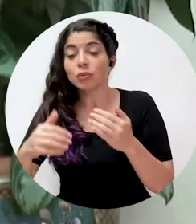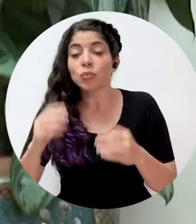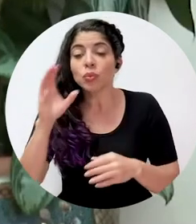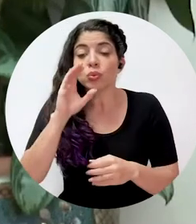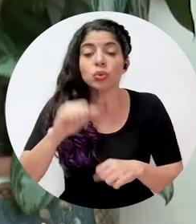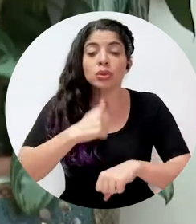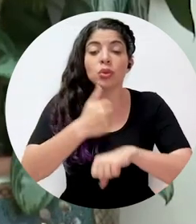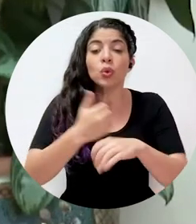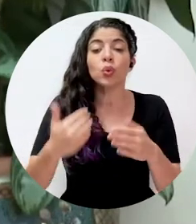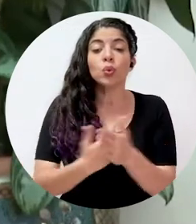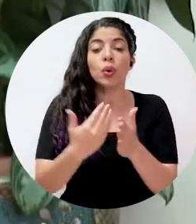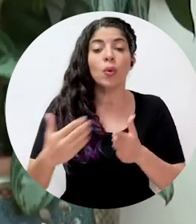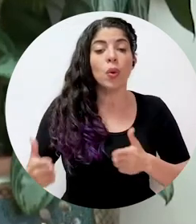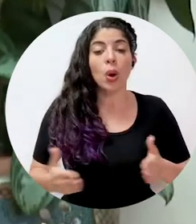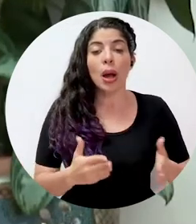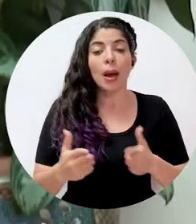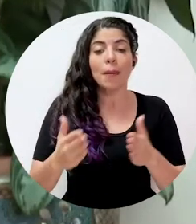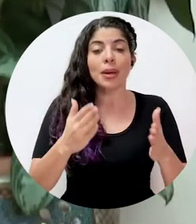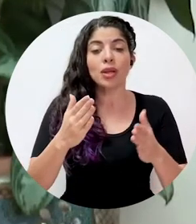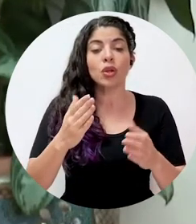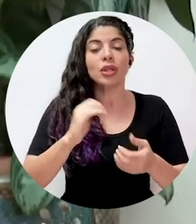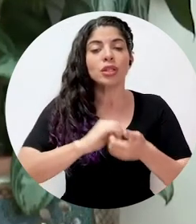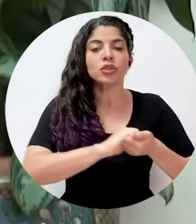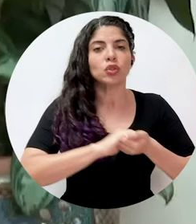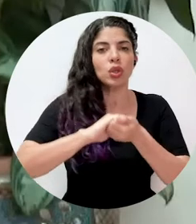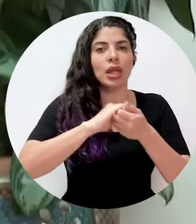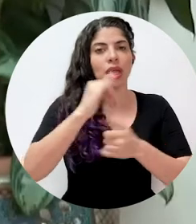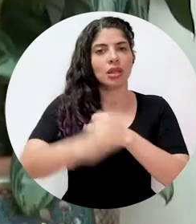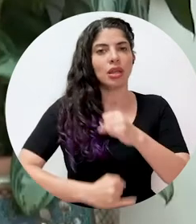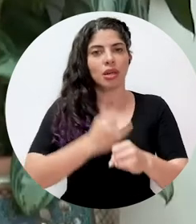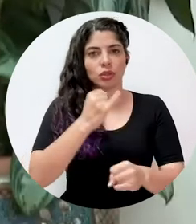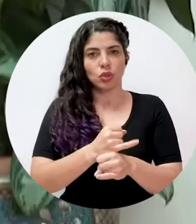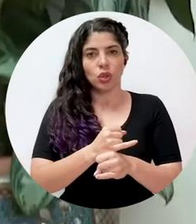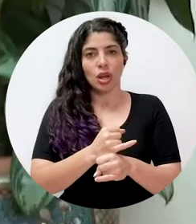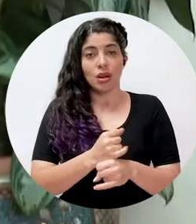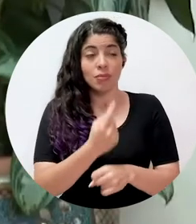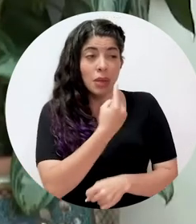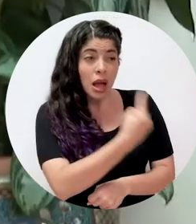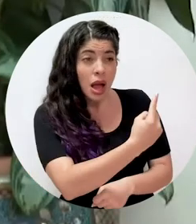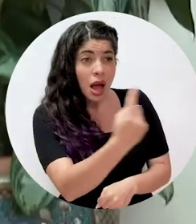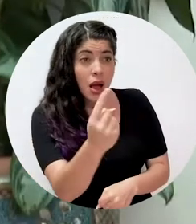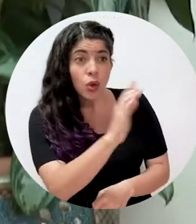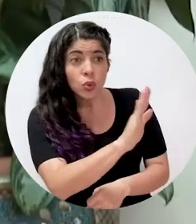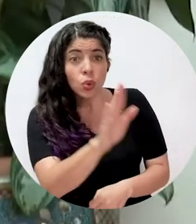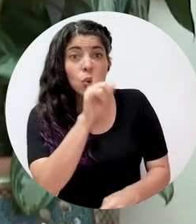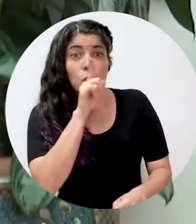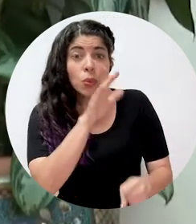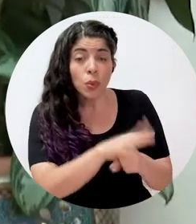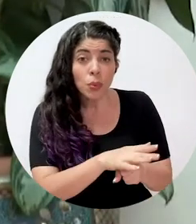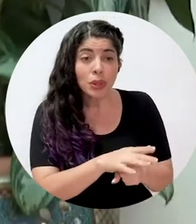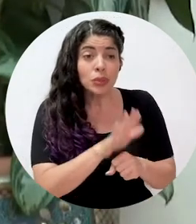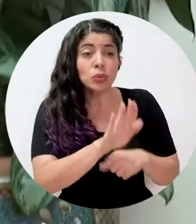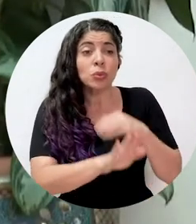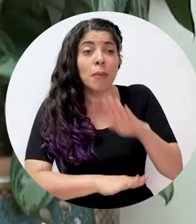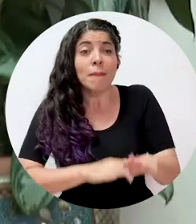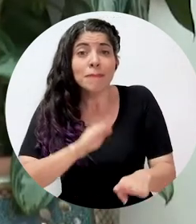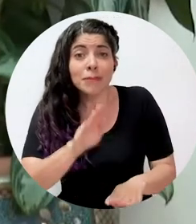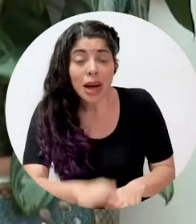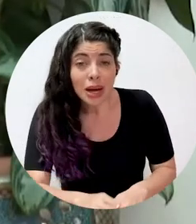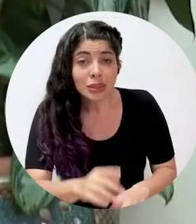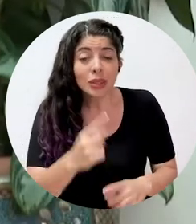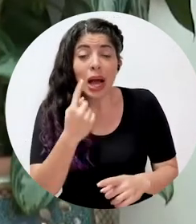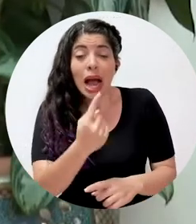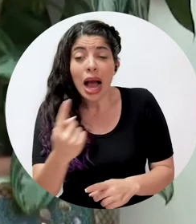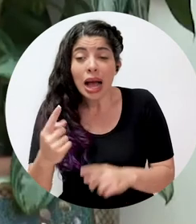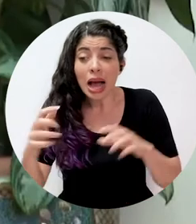new path of international solidarity. Every commitment, every step,